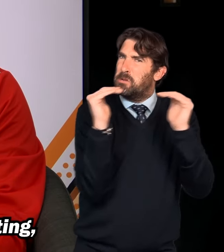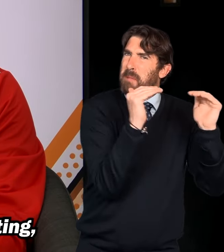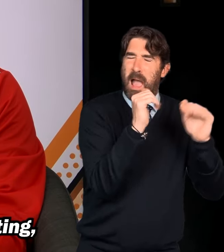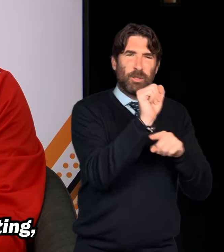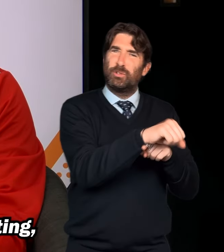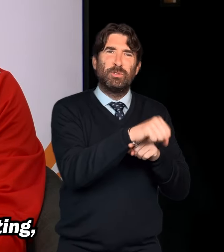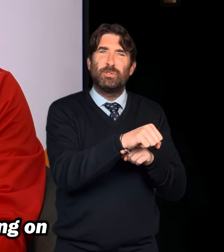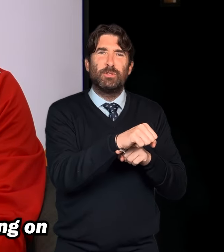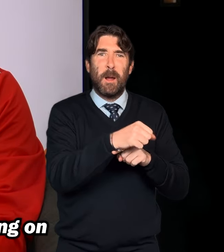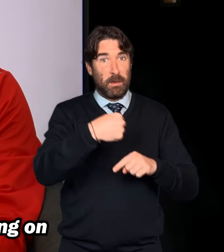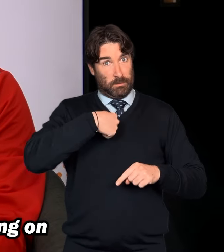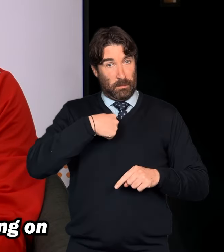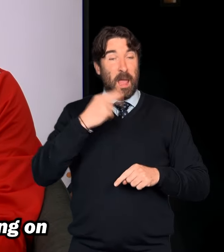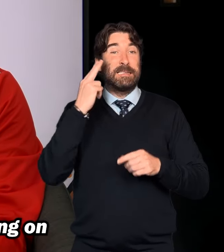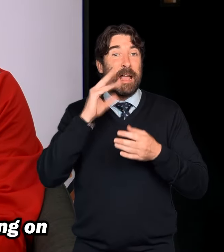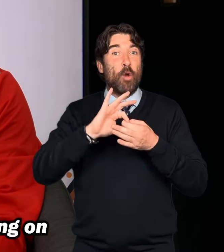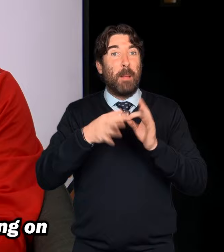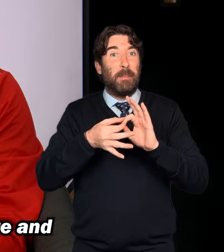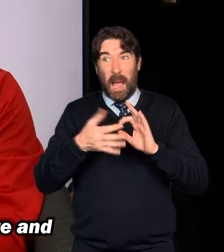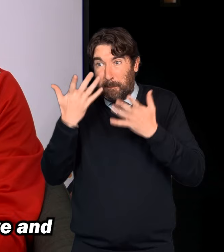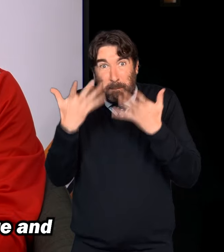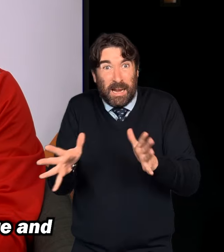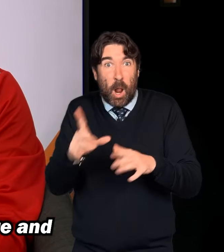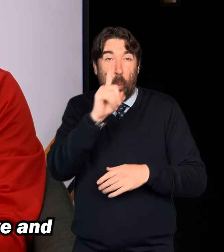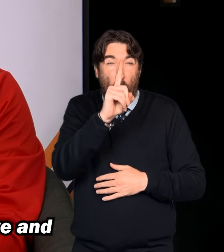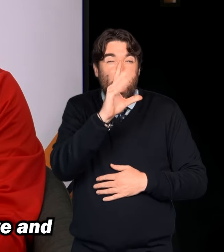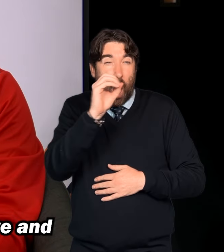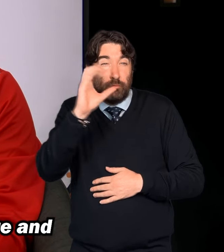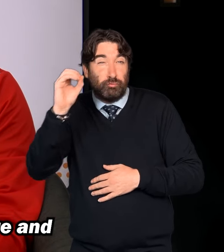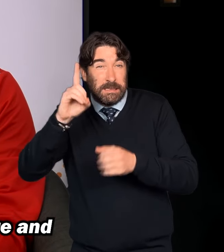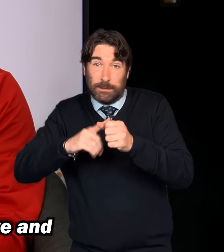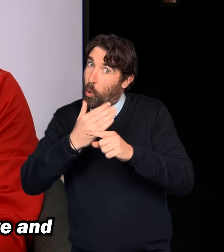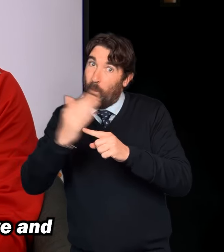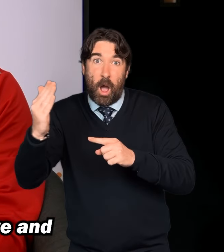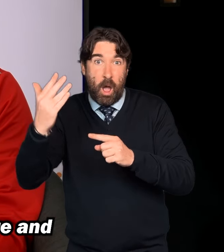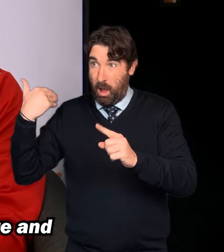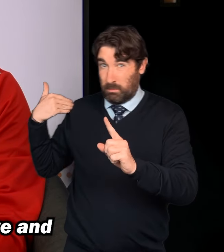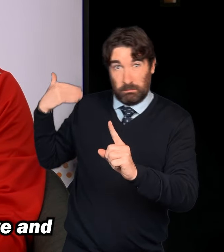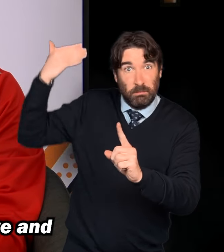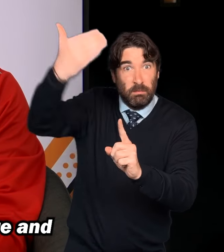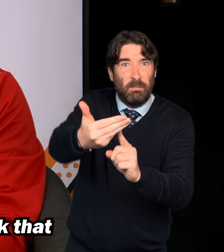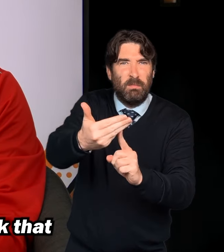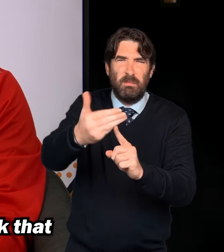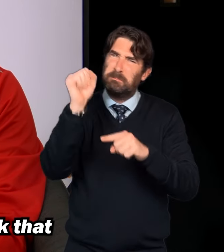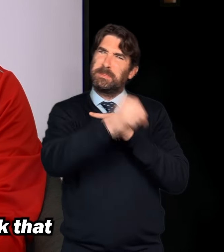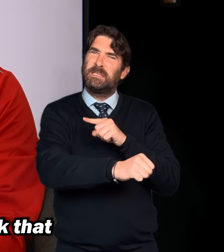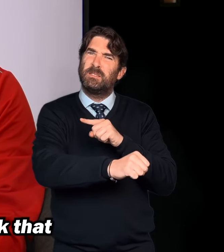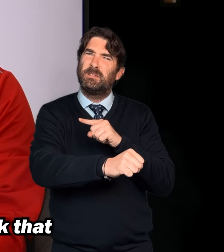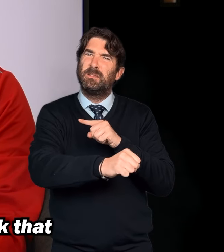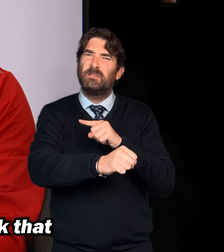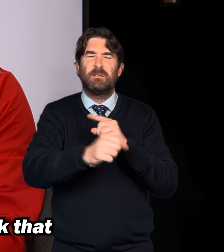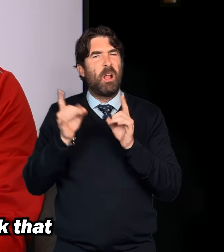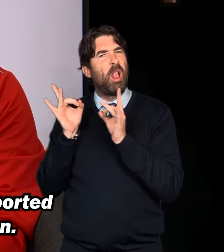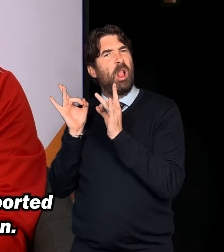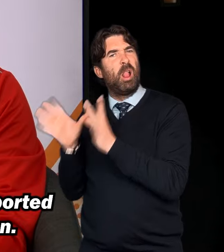disappointing. The Deaflympics has been going on over 100 years, as I said before, and at the end of the day, I